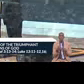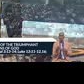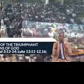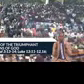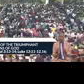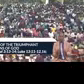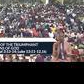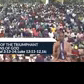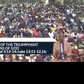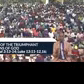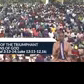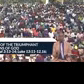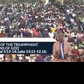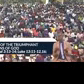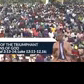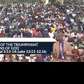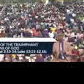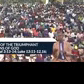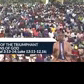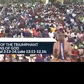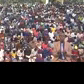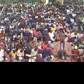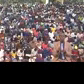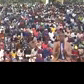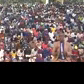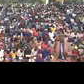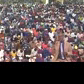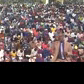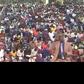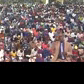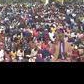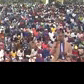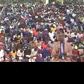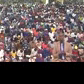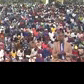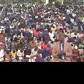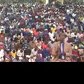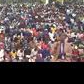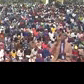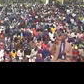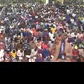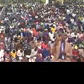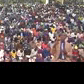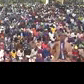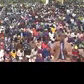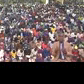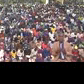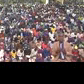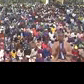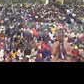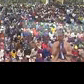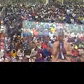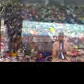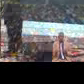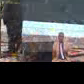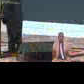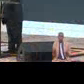the power of death, even the devil. He has now